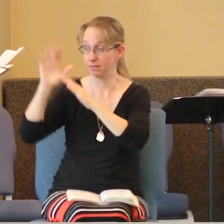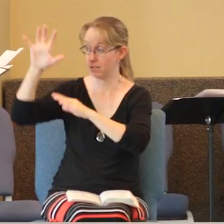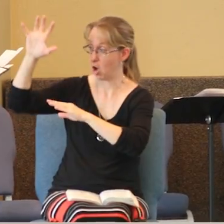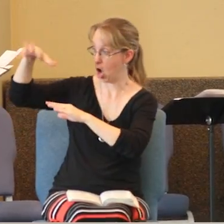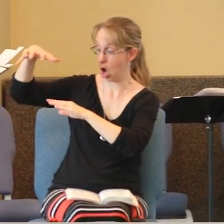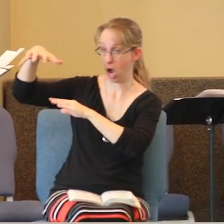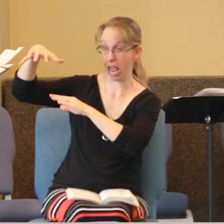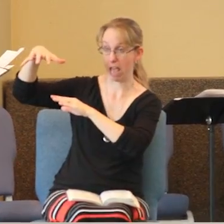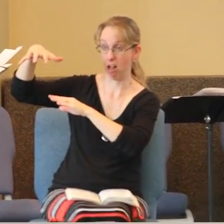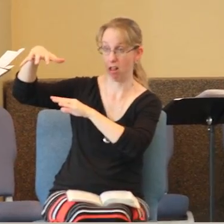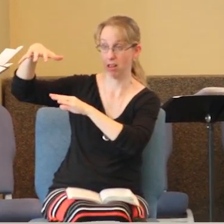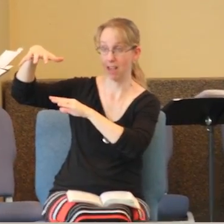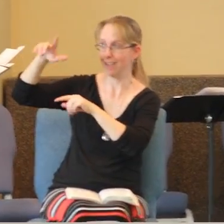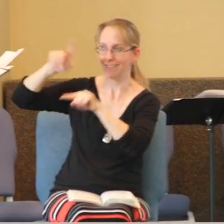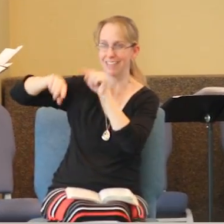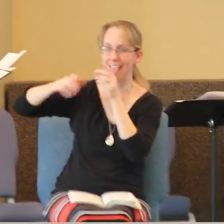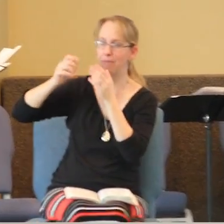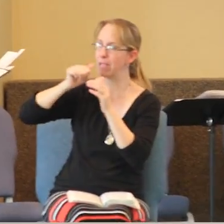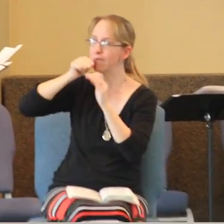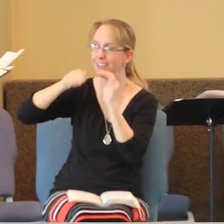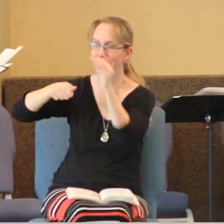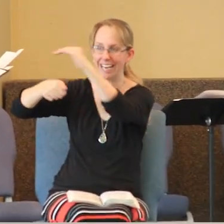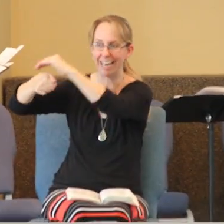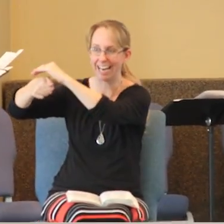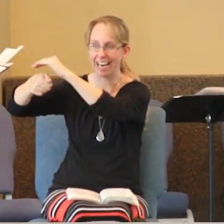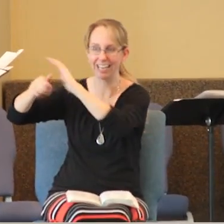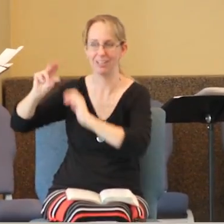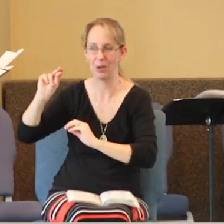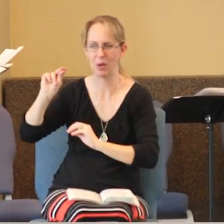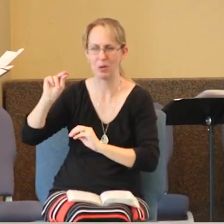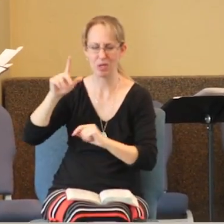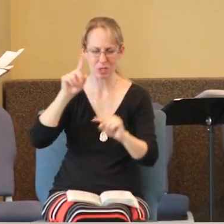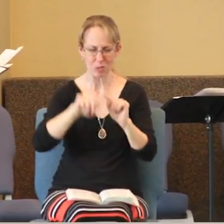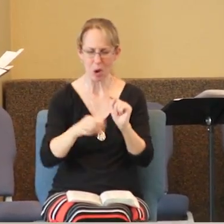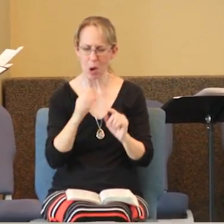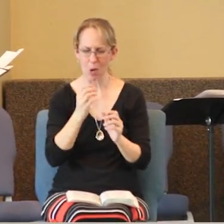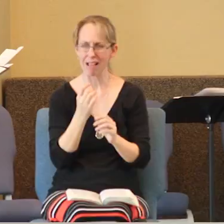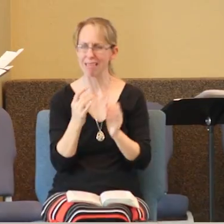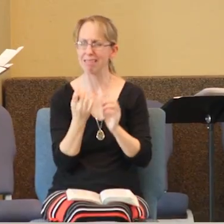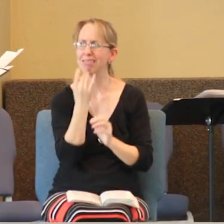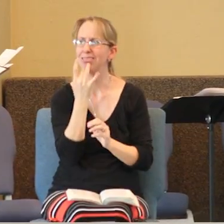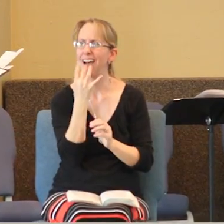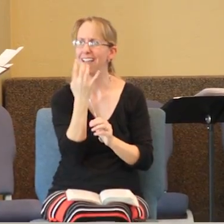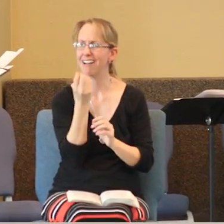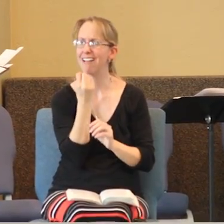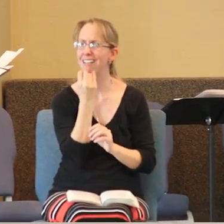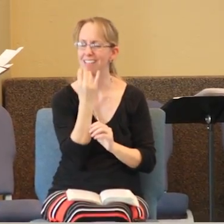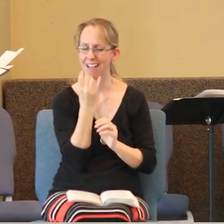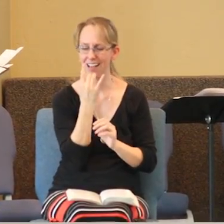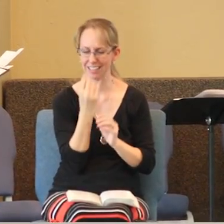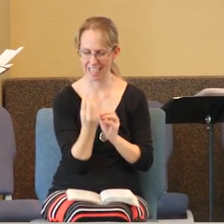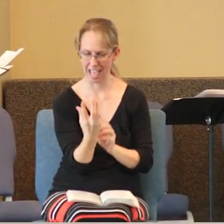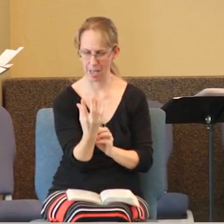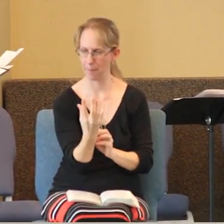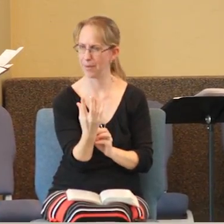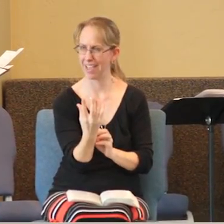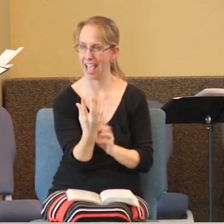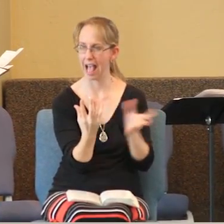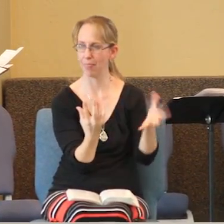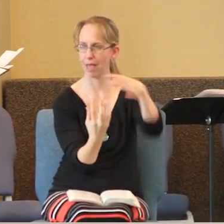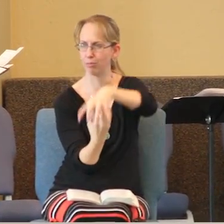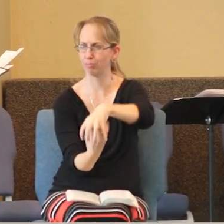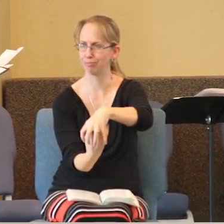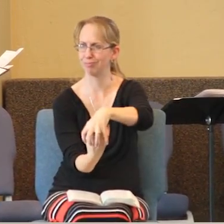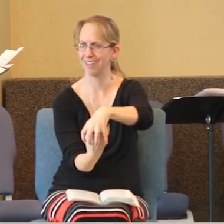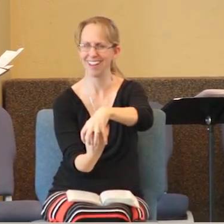hill cannot be hidden, nor does anyone light a lamp and put it under a basket,